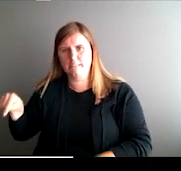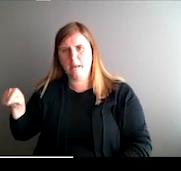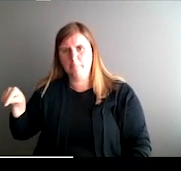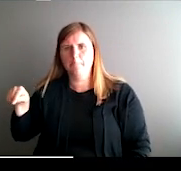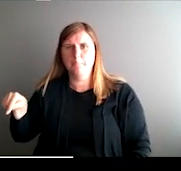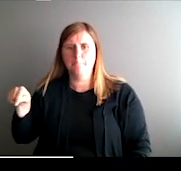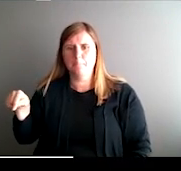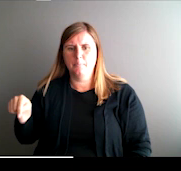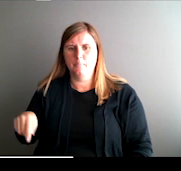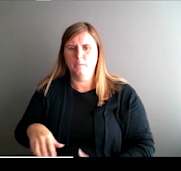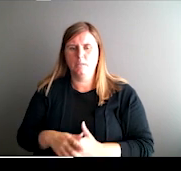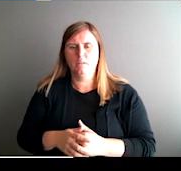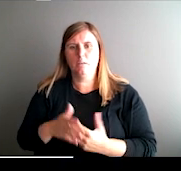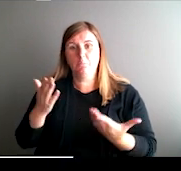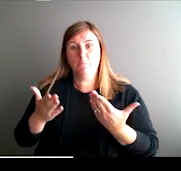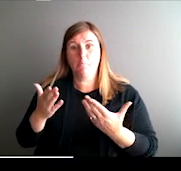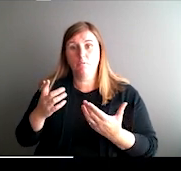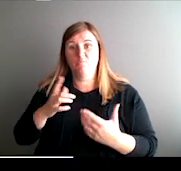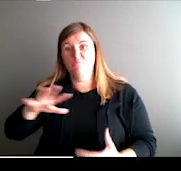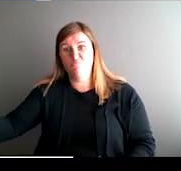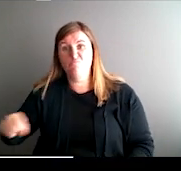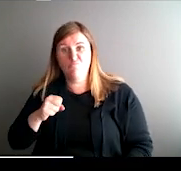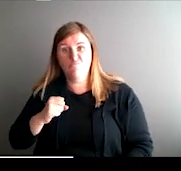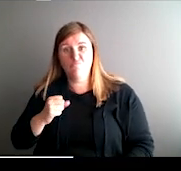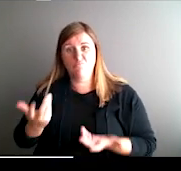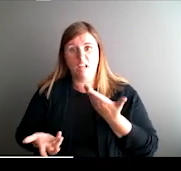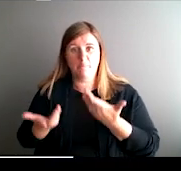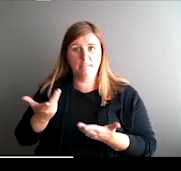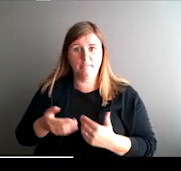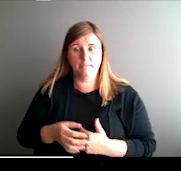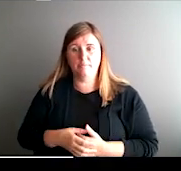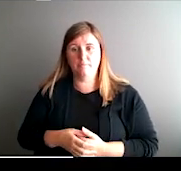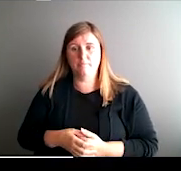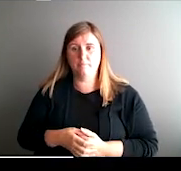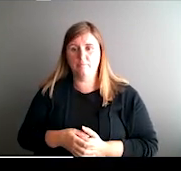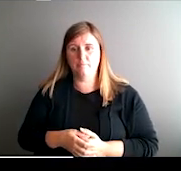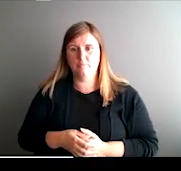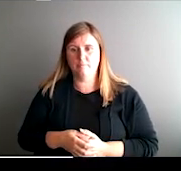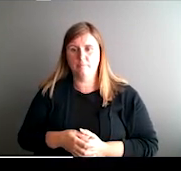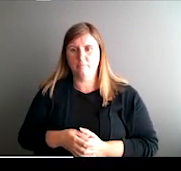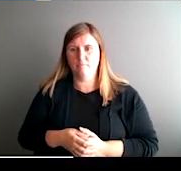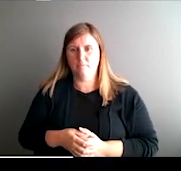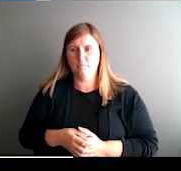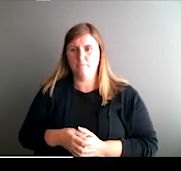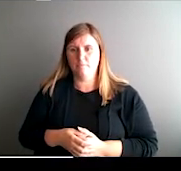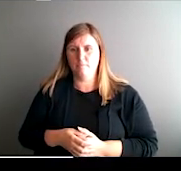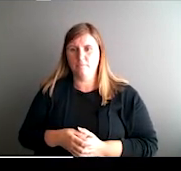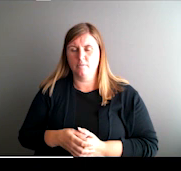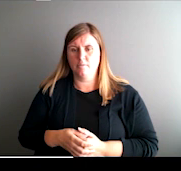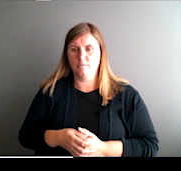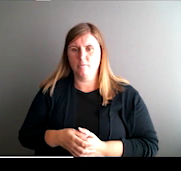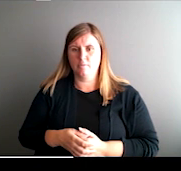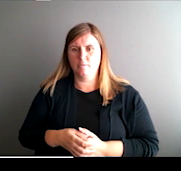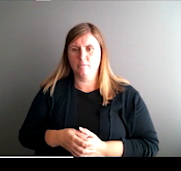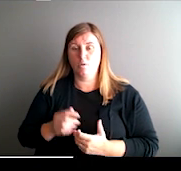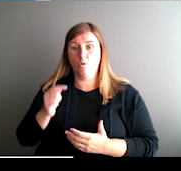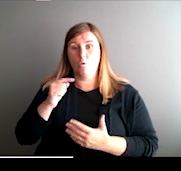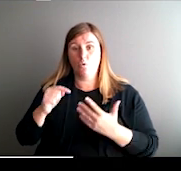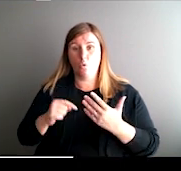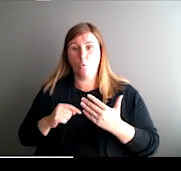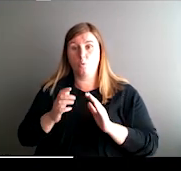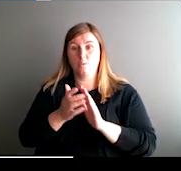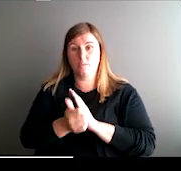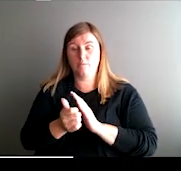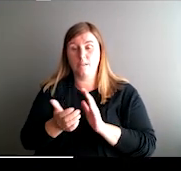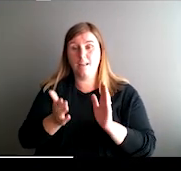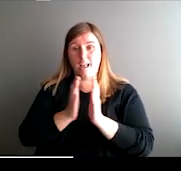They might just try and grab it. And those skills, this asking in